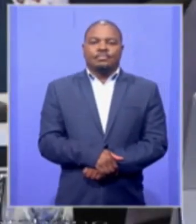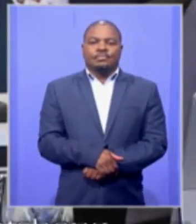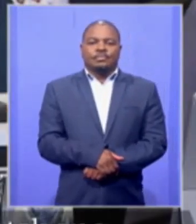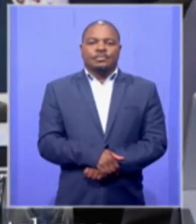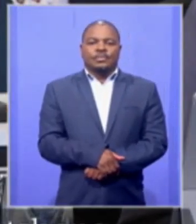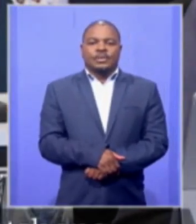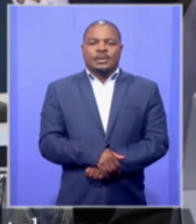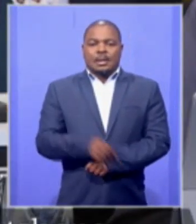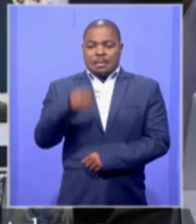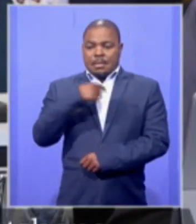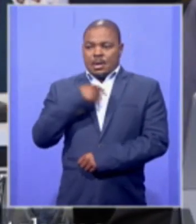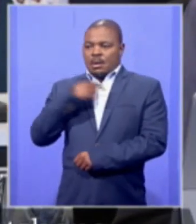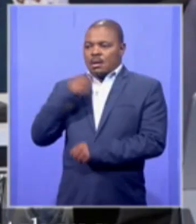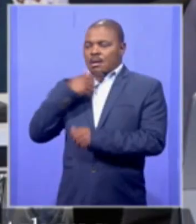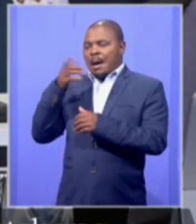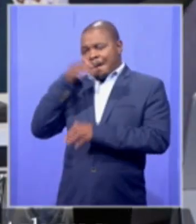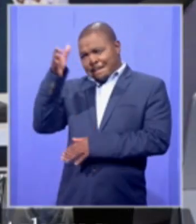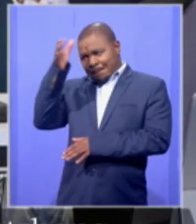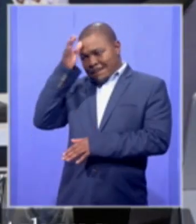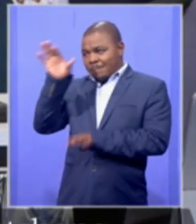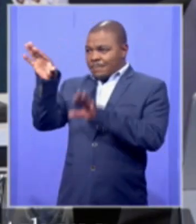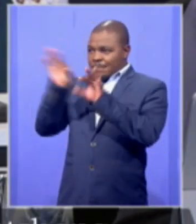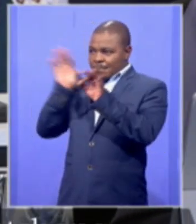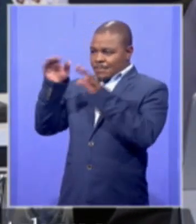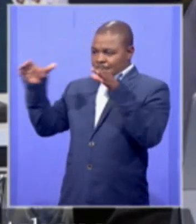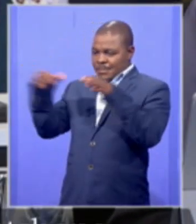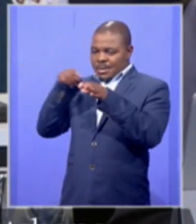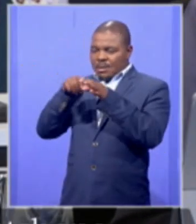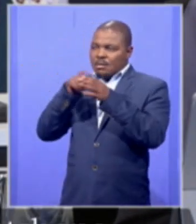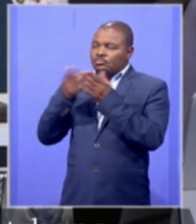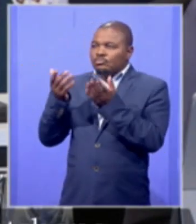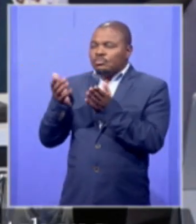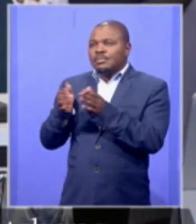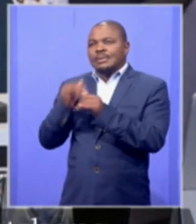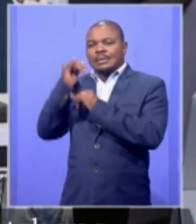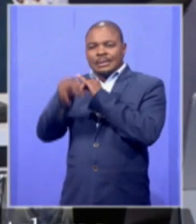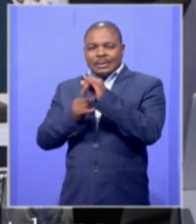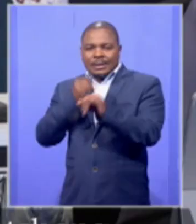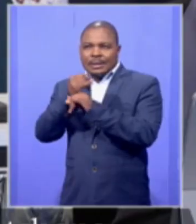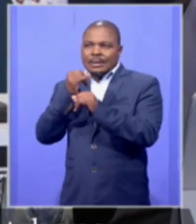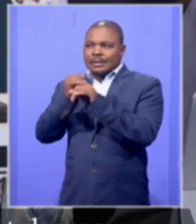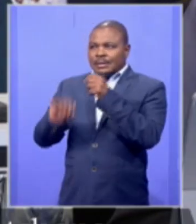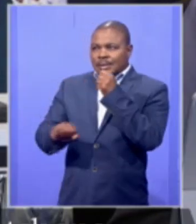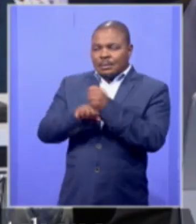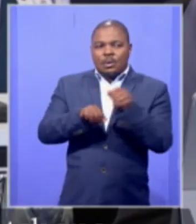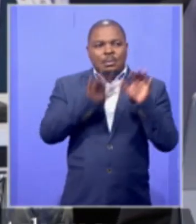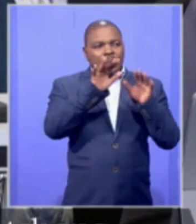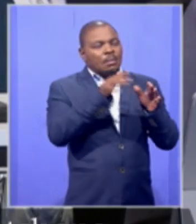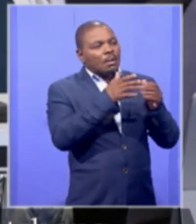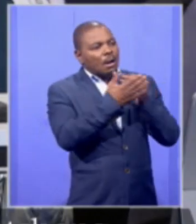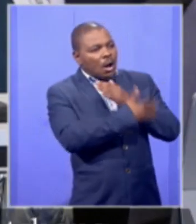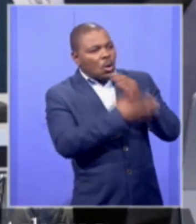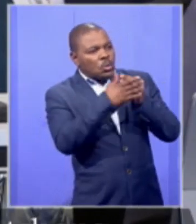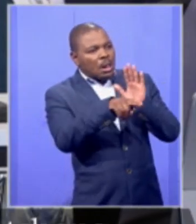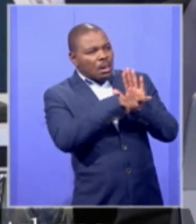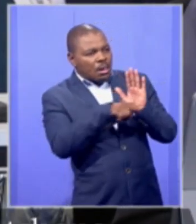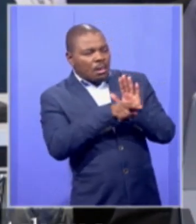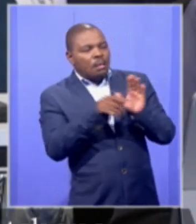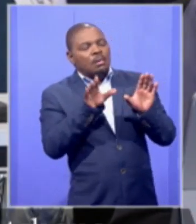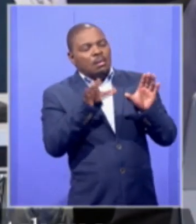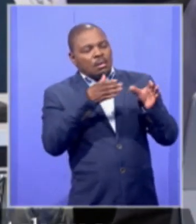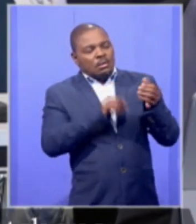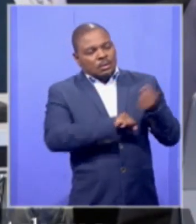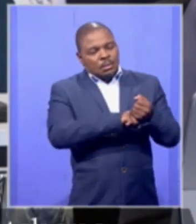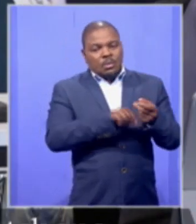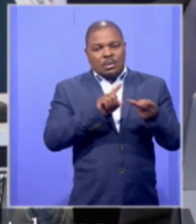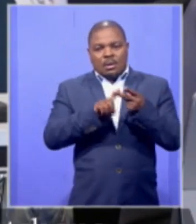I appointed a group of leading experts to galvanize international support for action on debt, and I'm delighted that Trevor Manuel